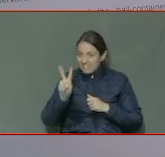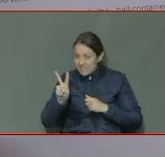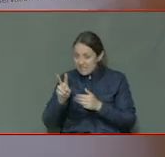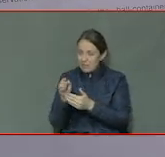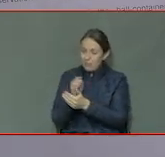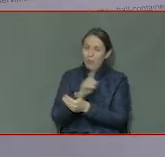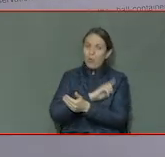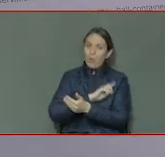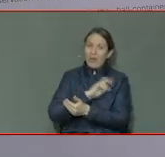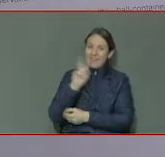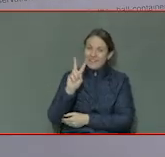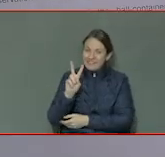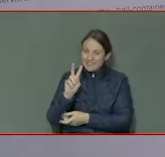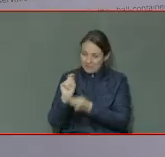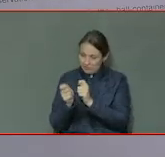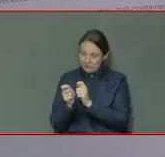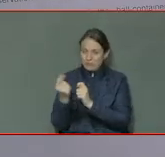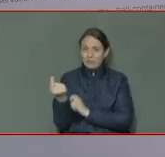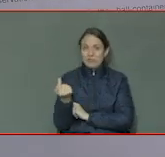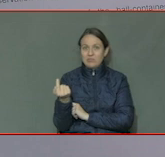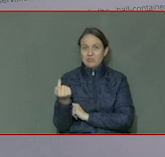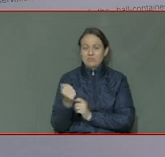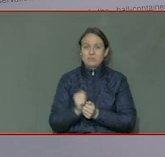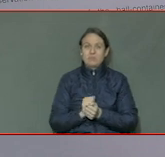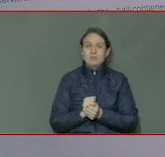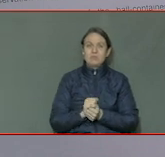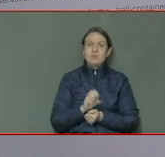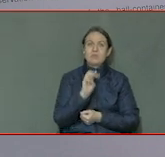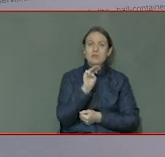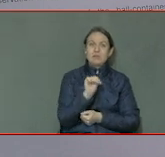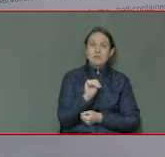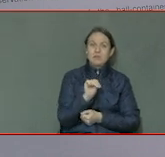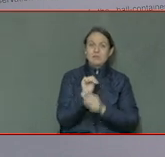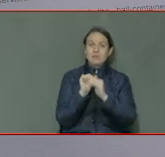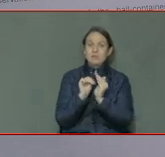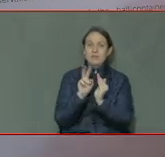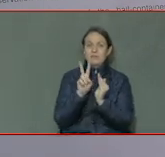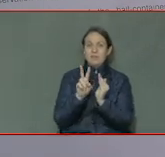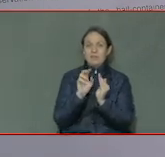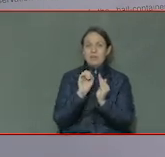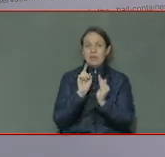velocity changes. And then it becomes m vf minus vi.